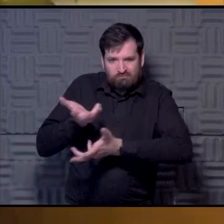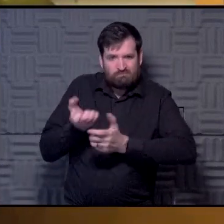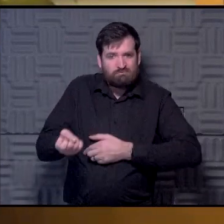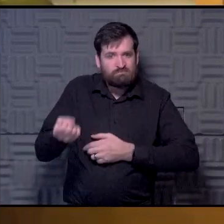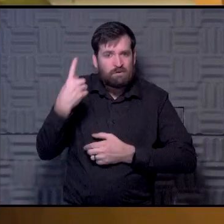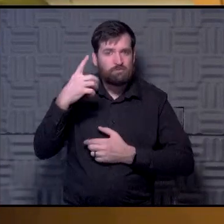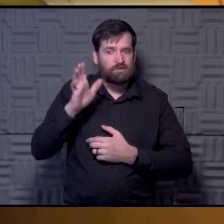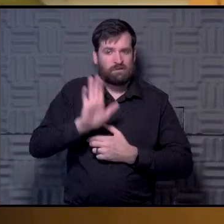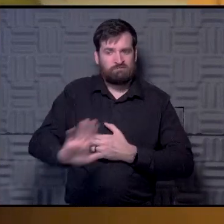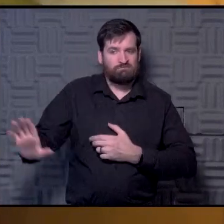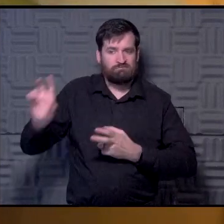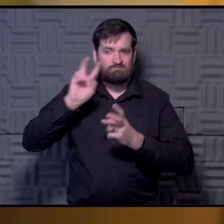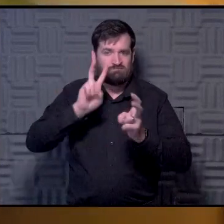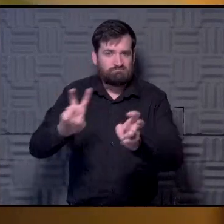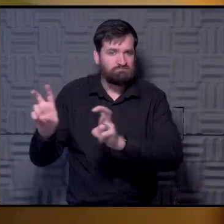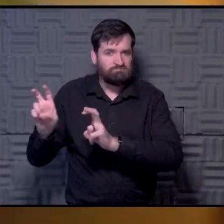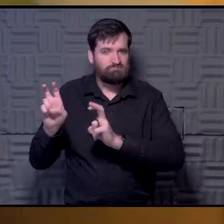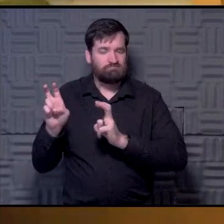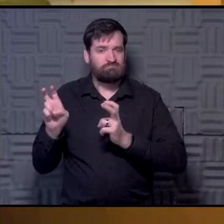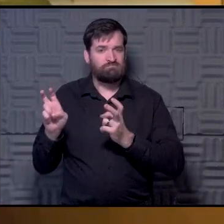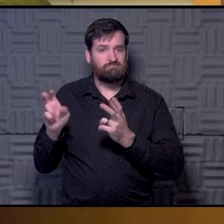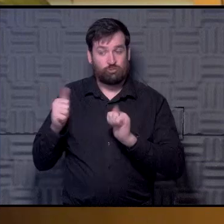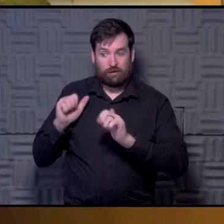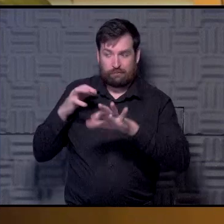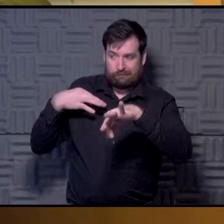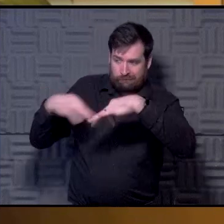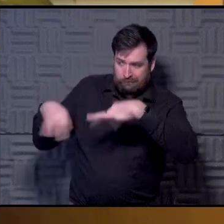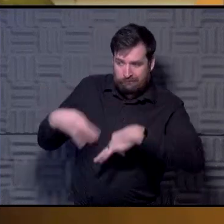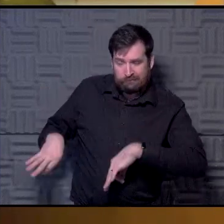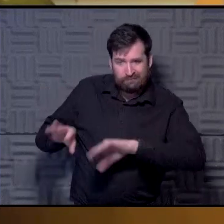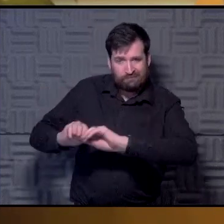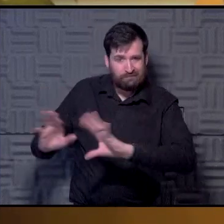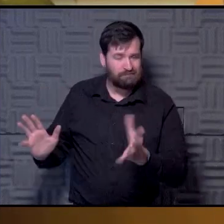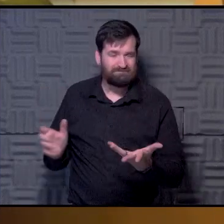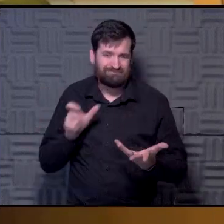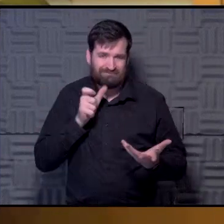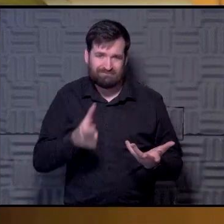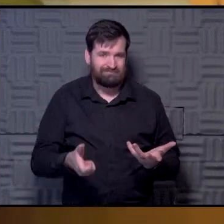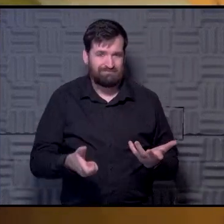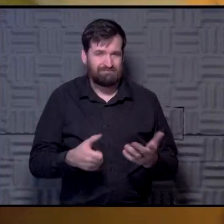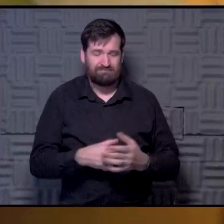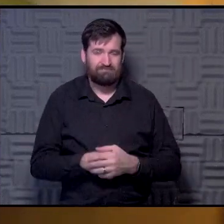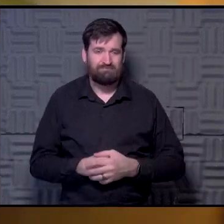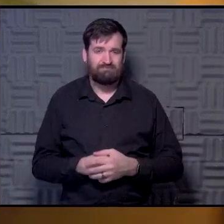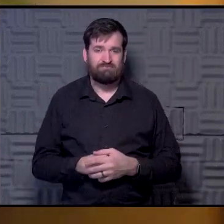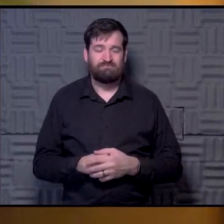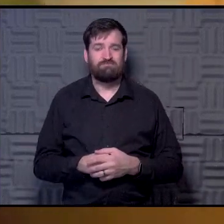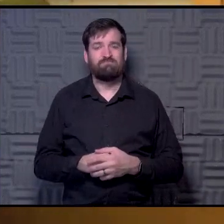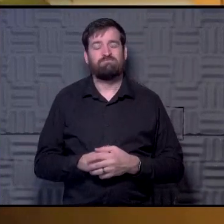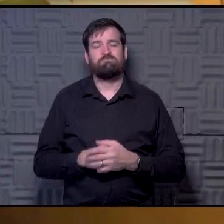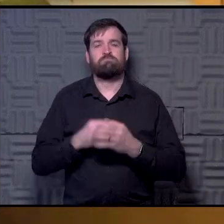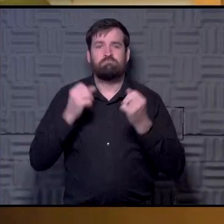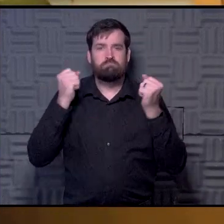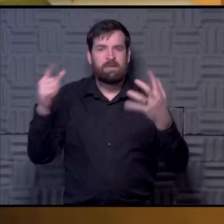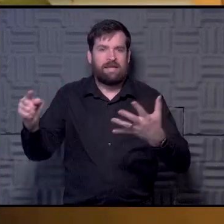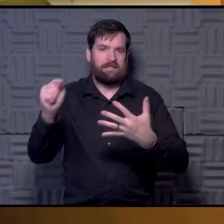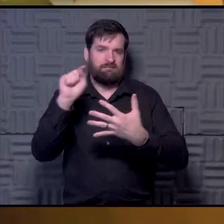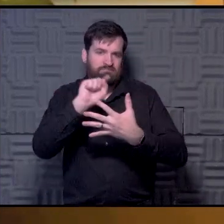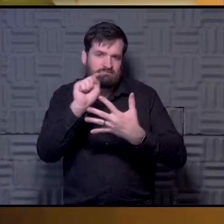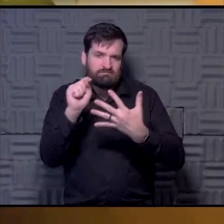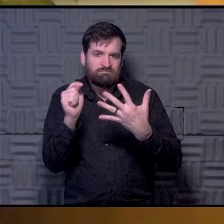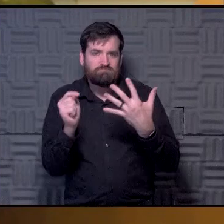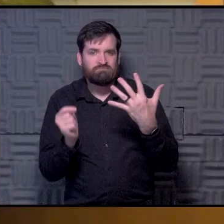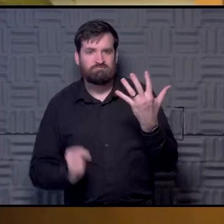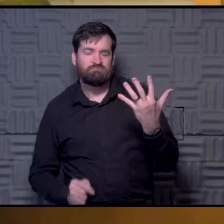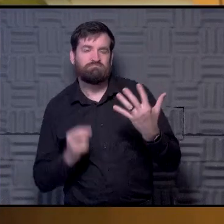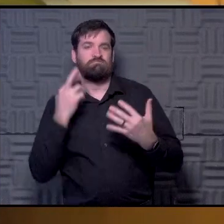matters in a way that they can understand it from a medical perspective. So there are layers of mistrust